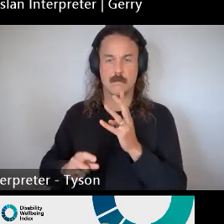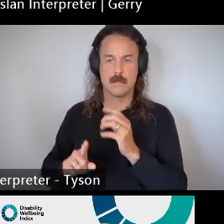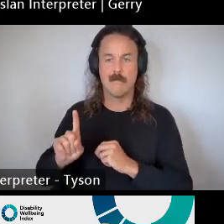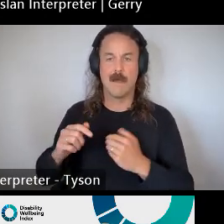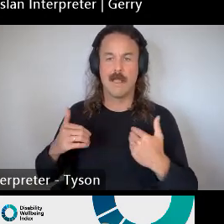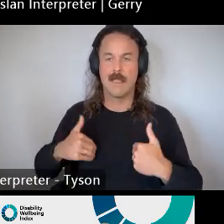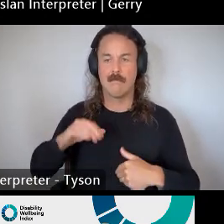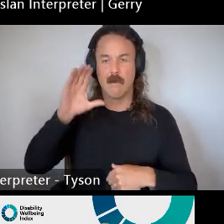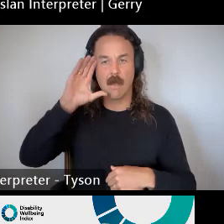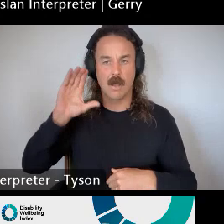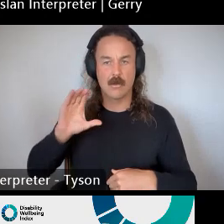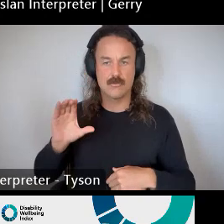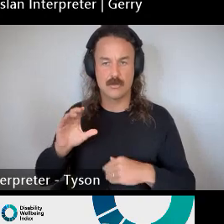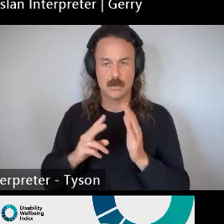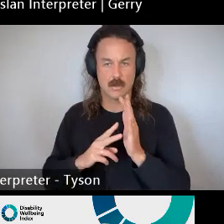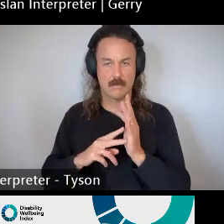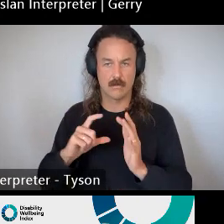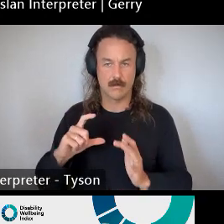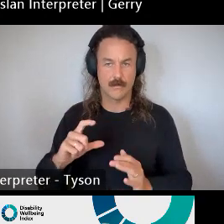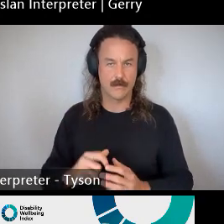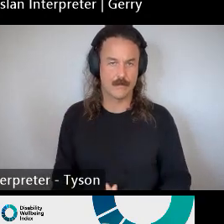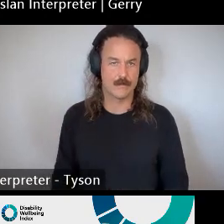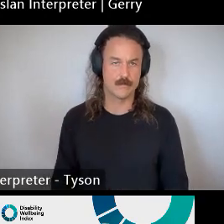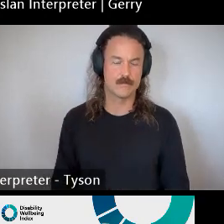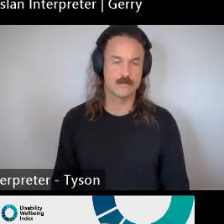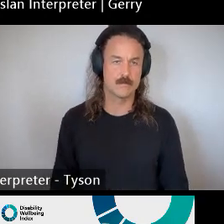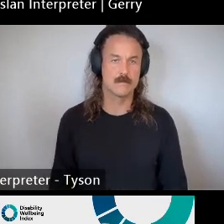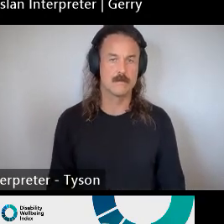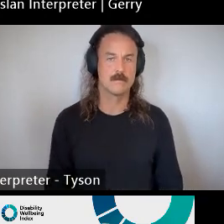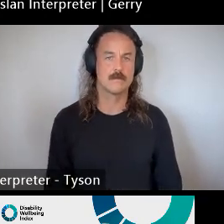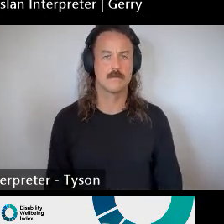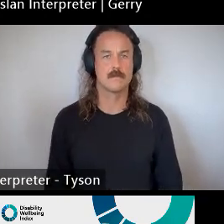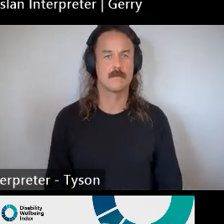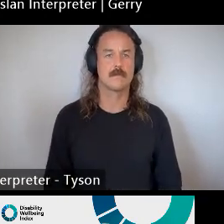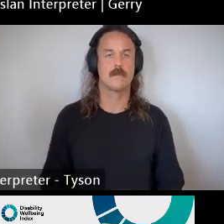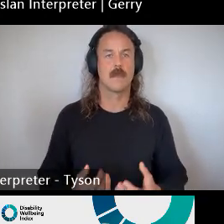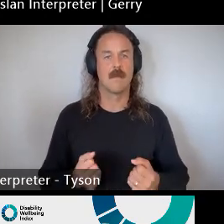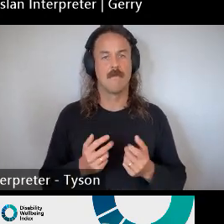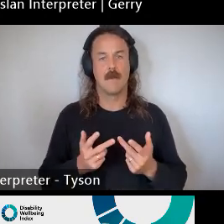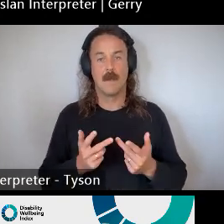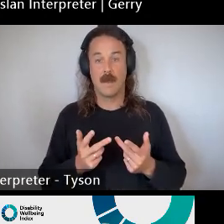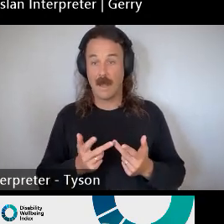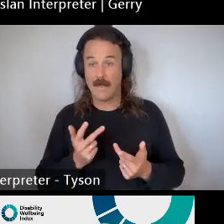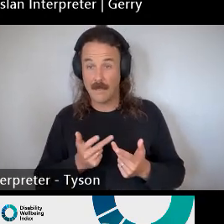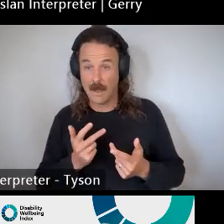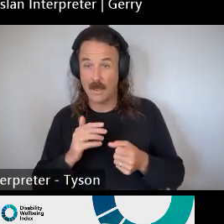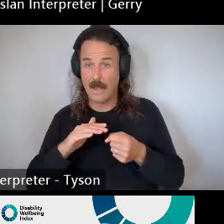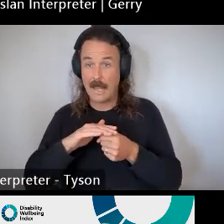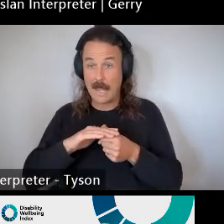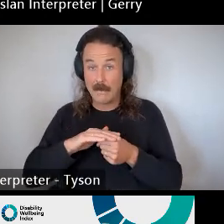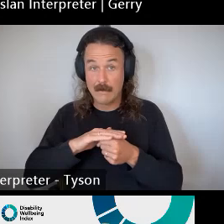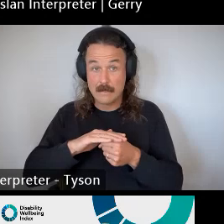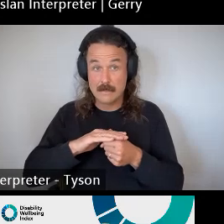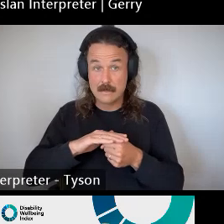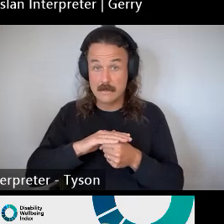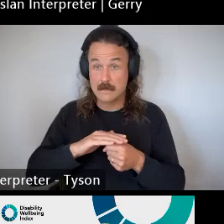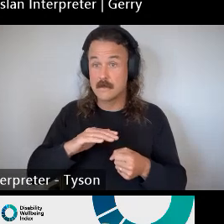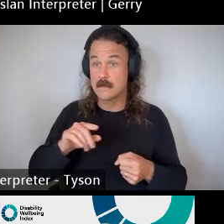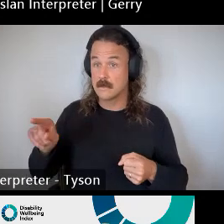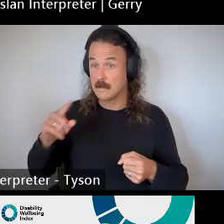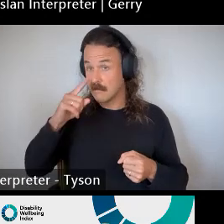There are additional well-being domains or life aspects being mentioned by people with disability that were not included in the